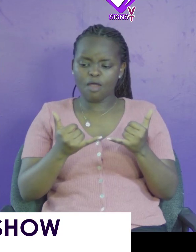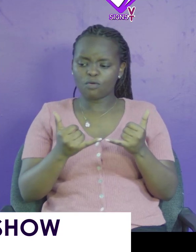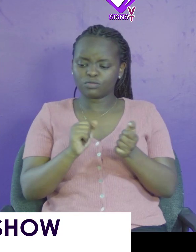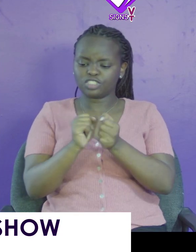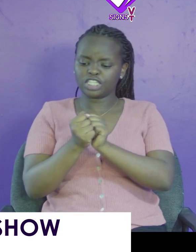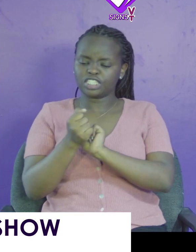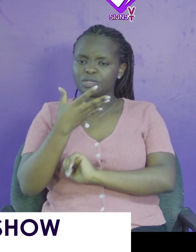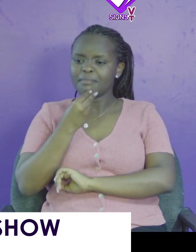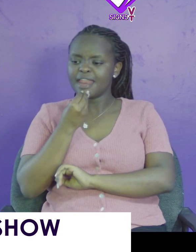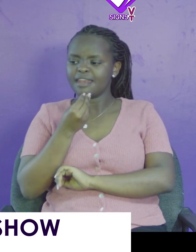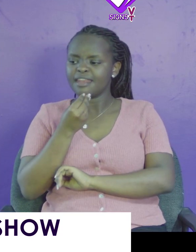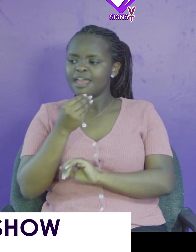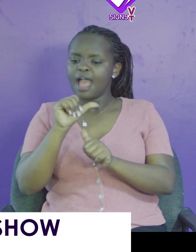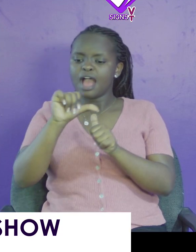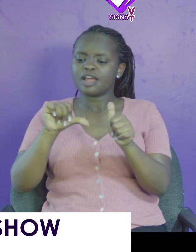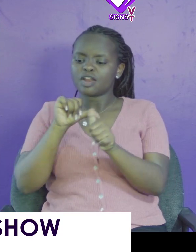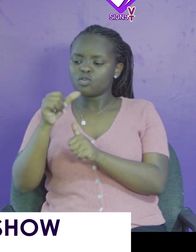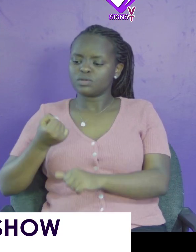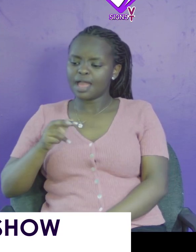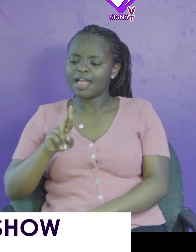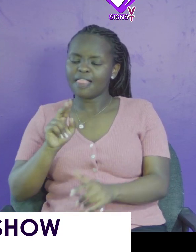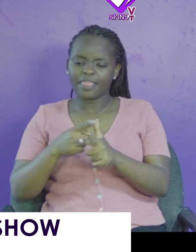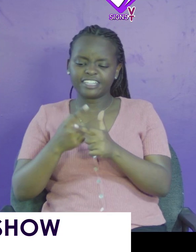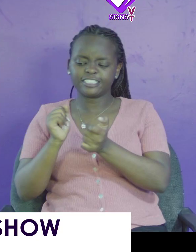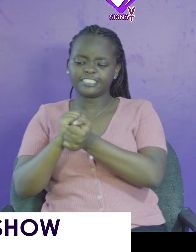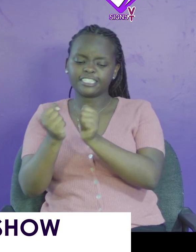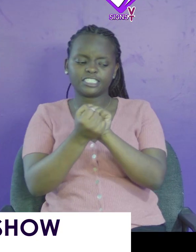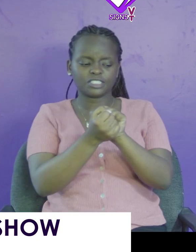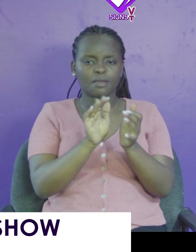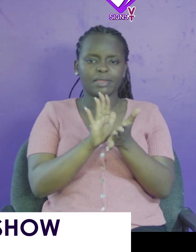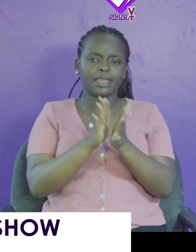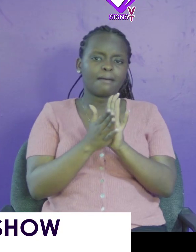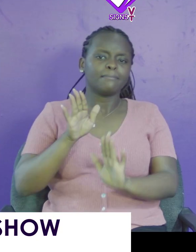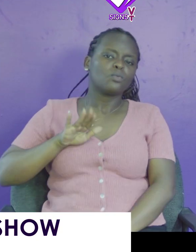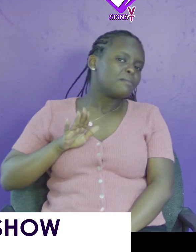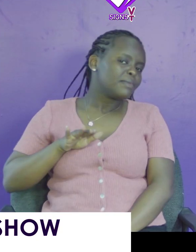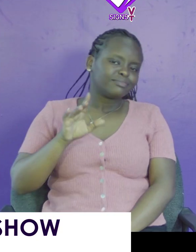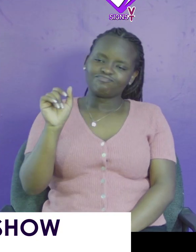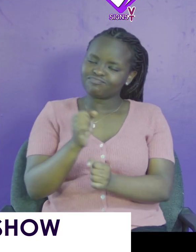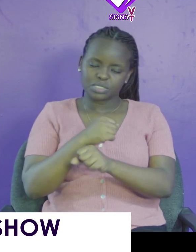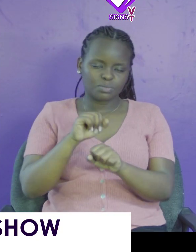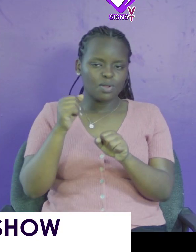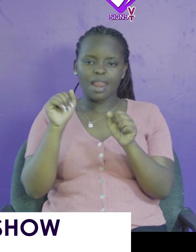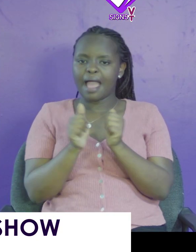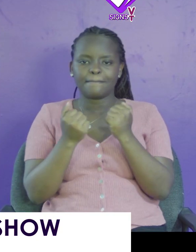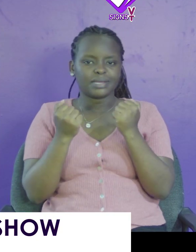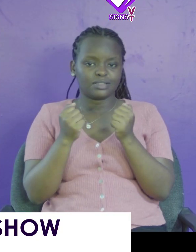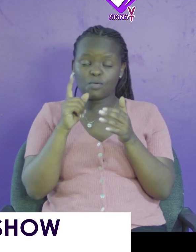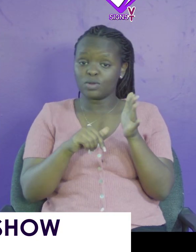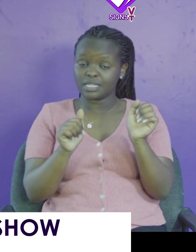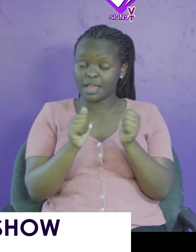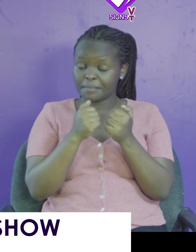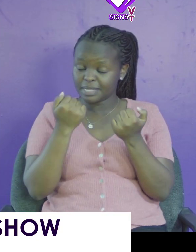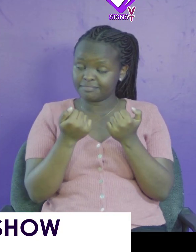to become women and her to become man. Okay. It cannot happen like that. What will happen?